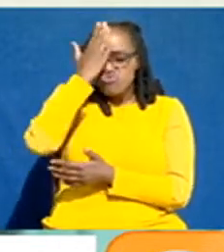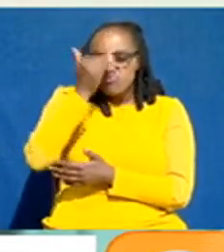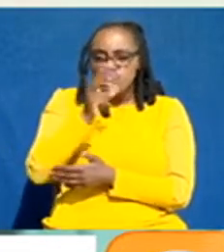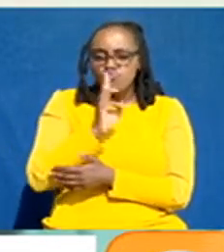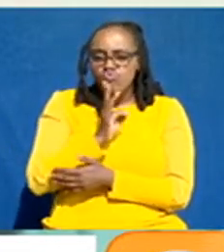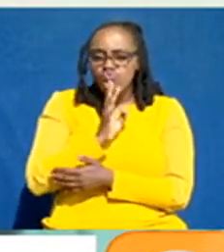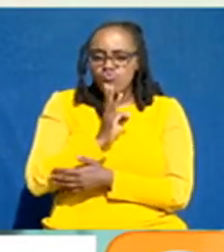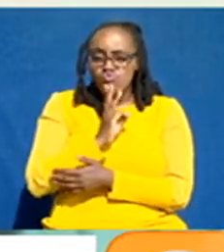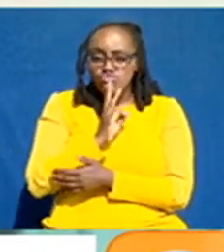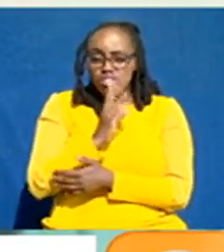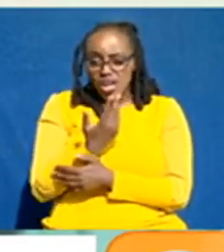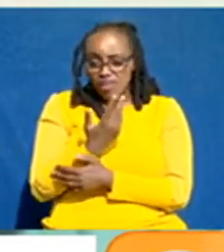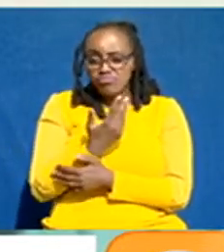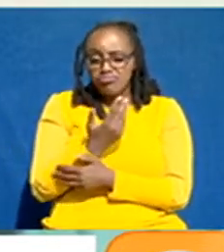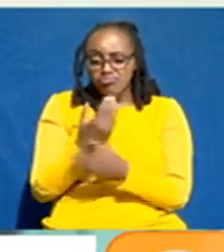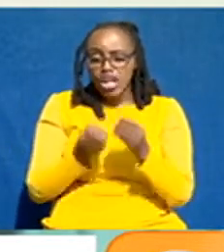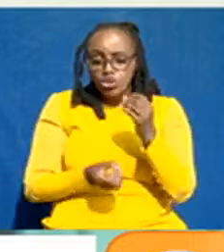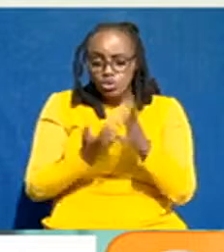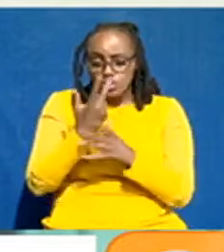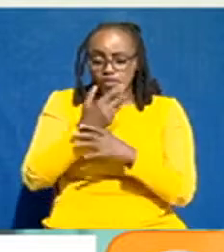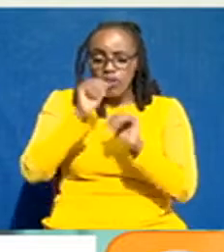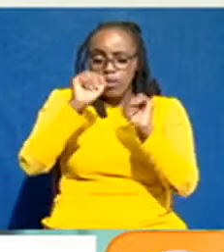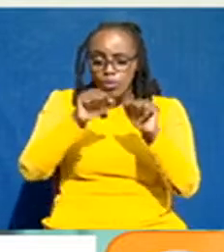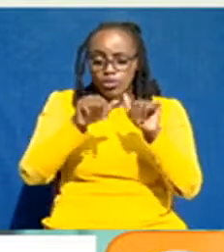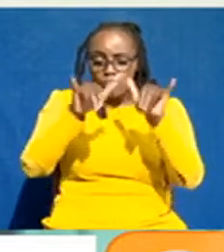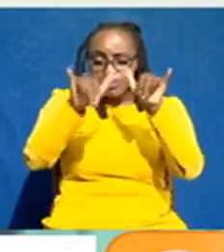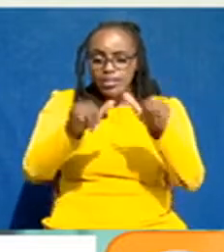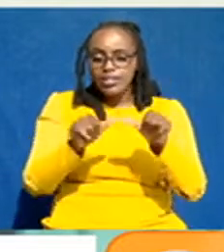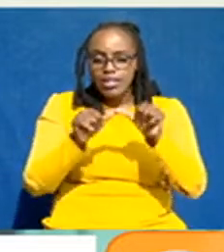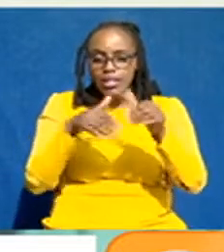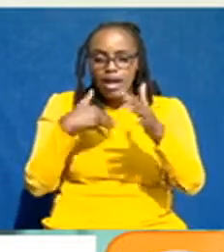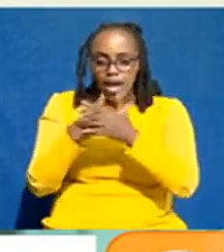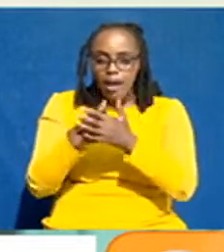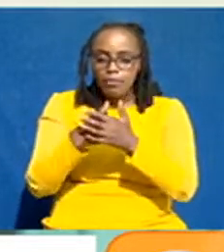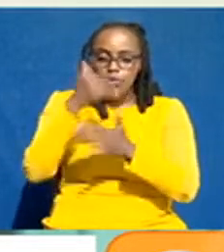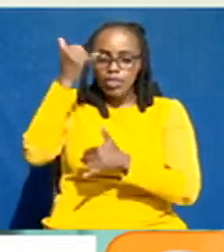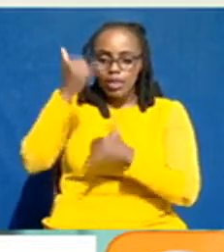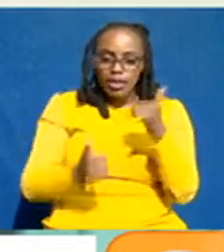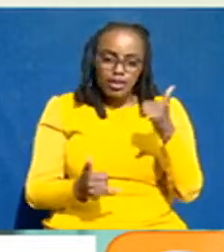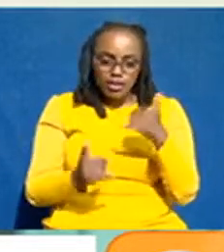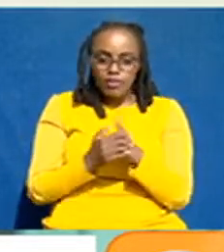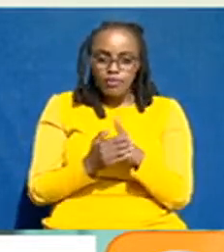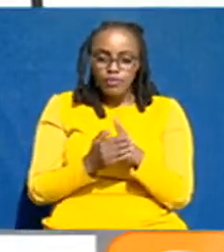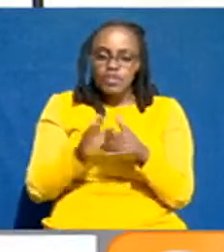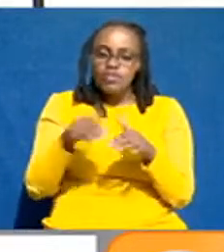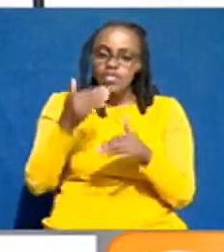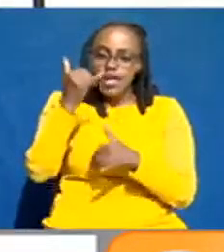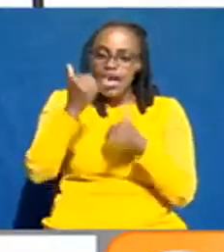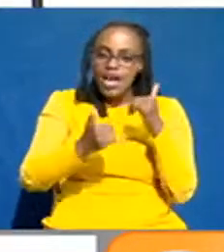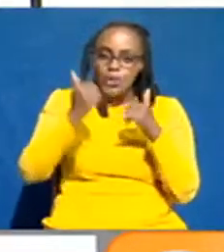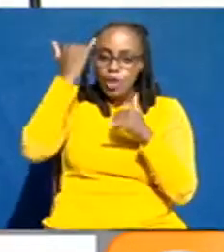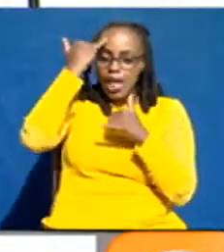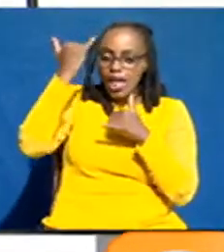sources remain sustainable up to the long term. Give